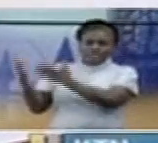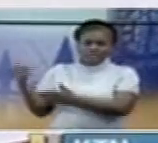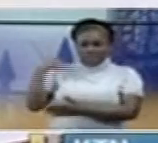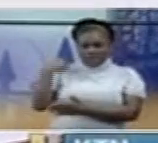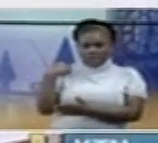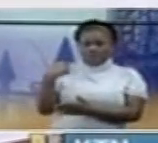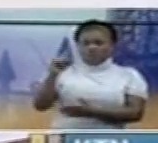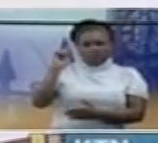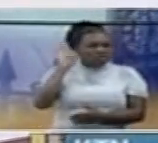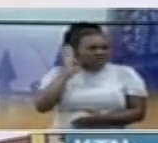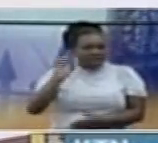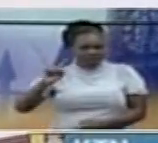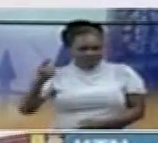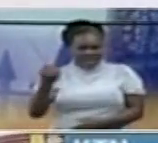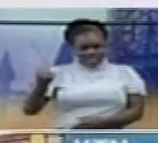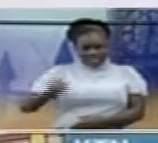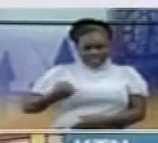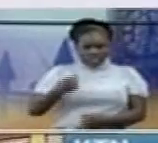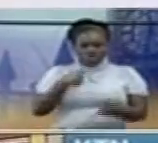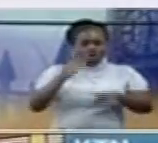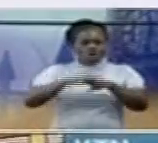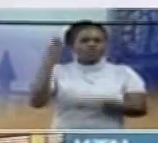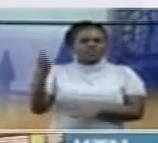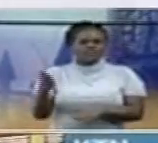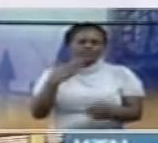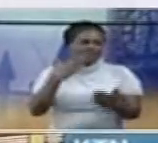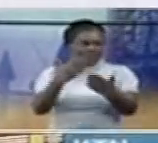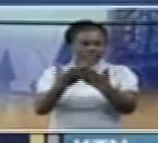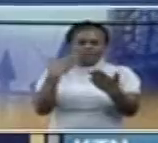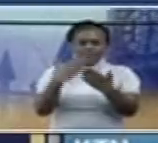to have the First Lady talking about it, because these are human beings dying. Yeah. Thank you very much, Edith, for that.